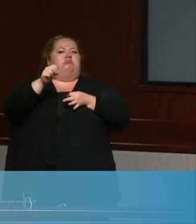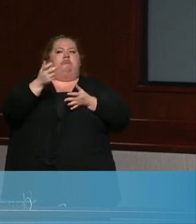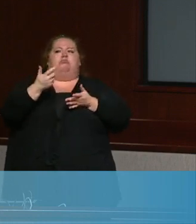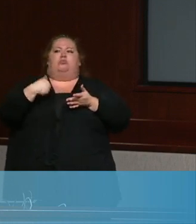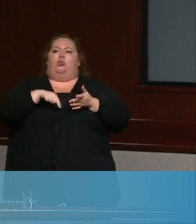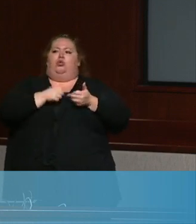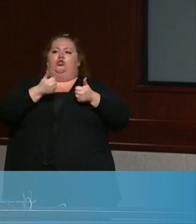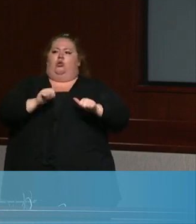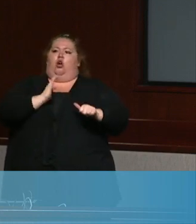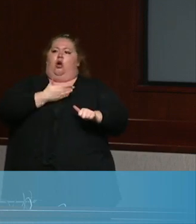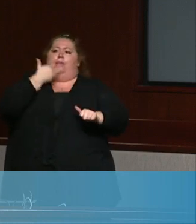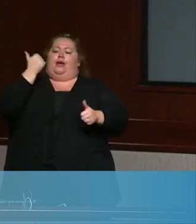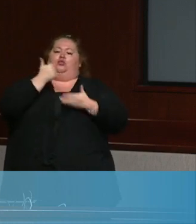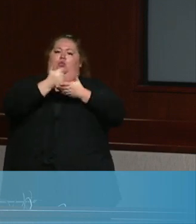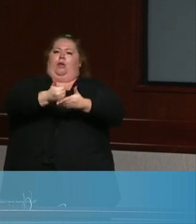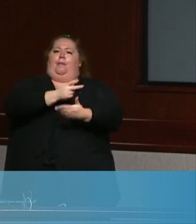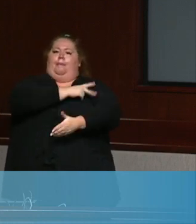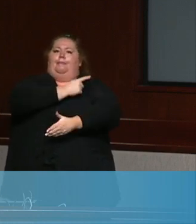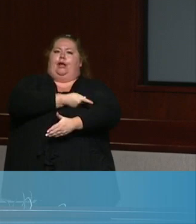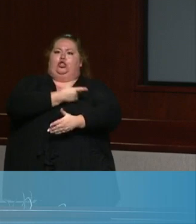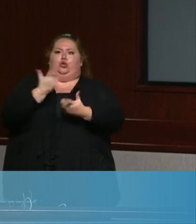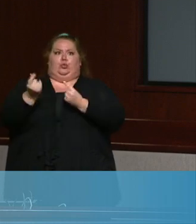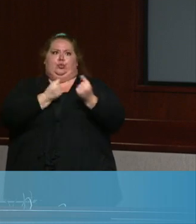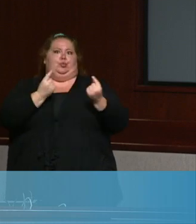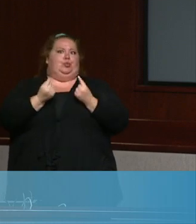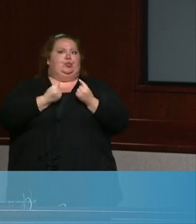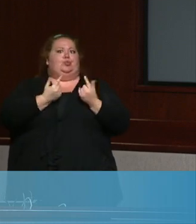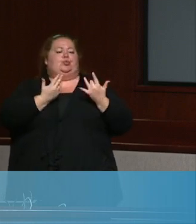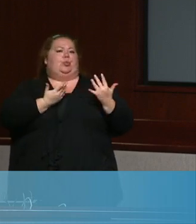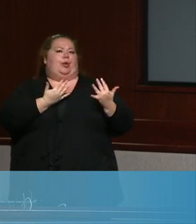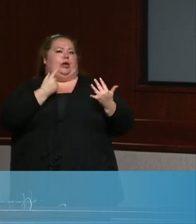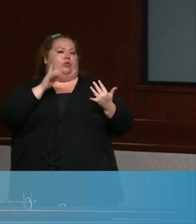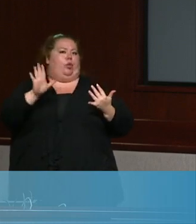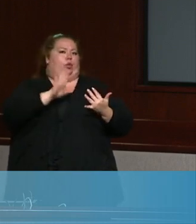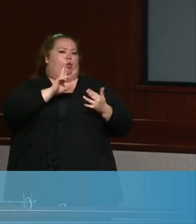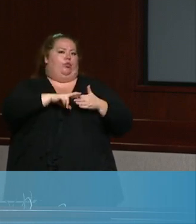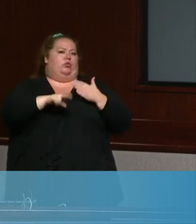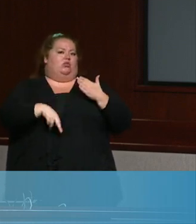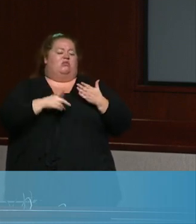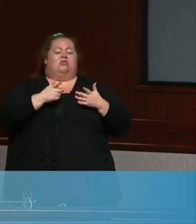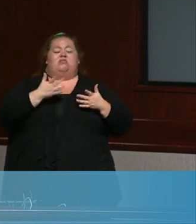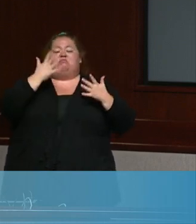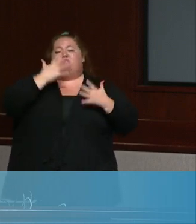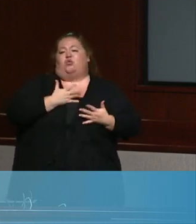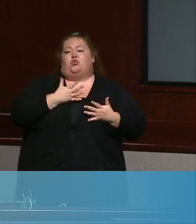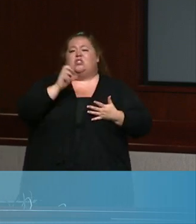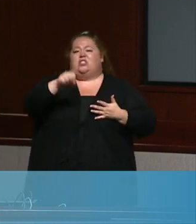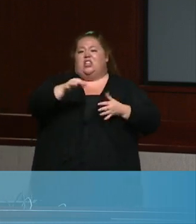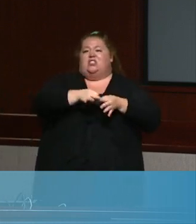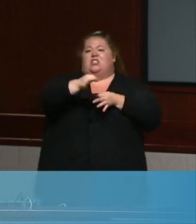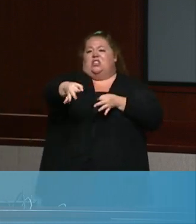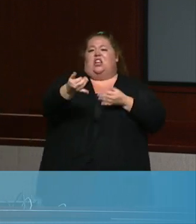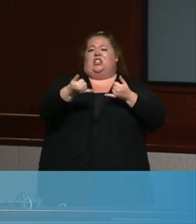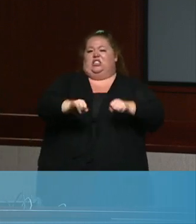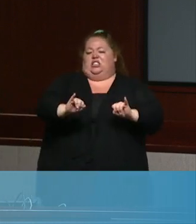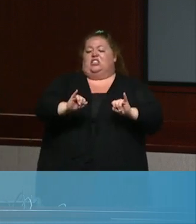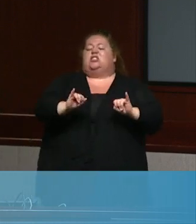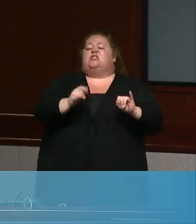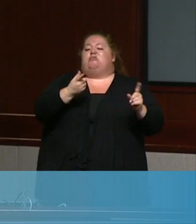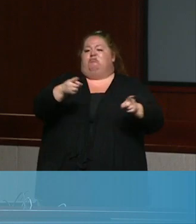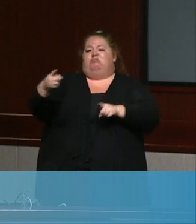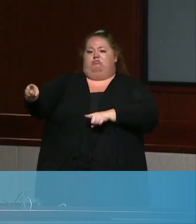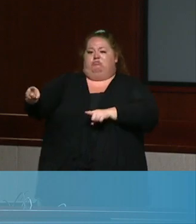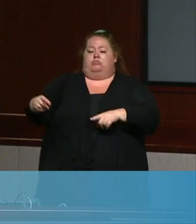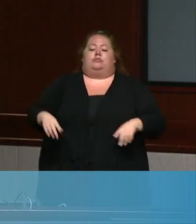this. Of what they can do while they're waiting for their test results, but unfortunately that delay is still happening. We are